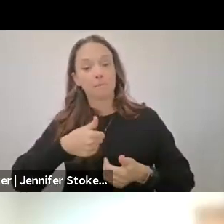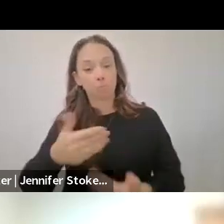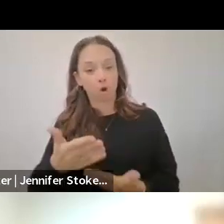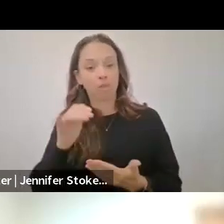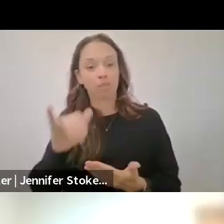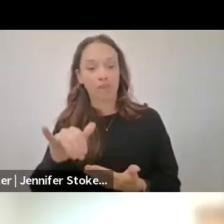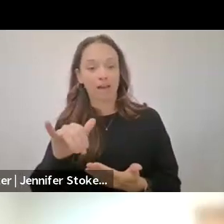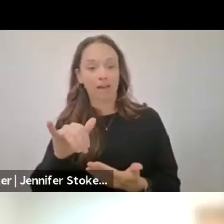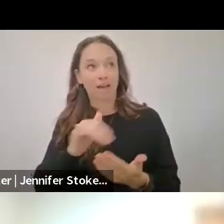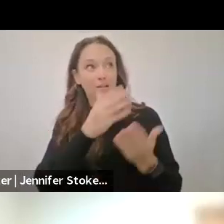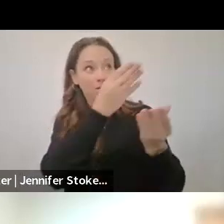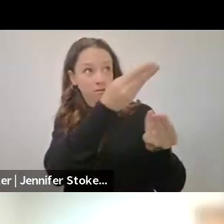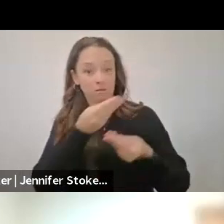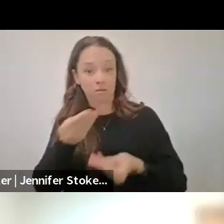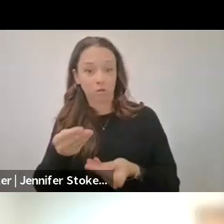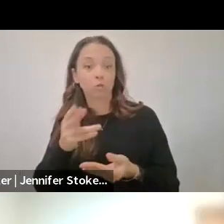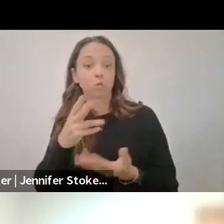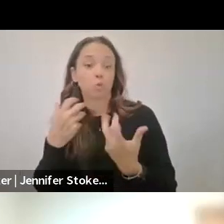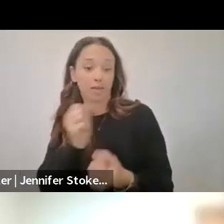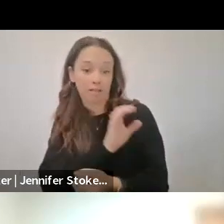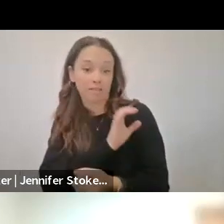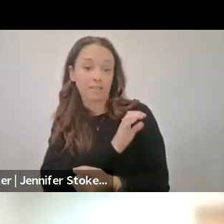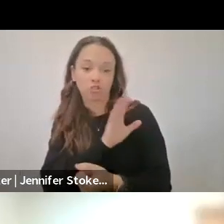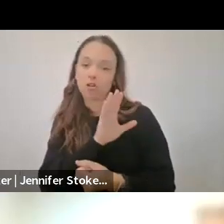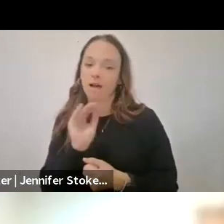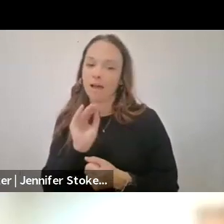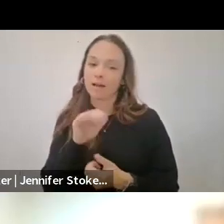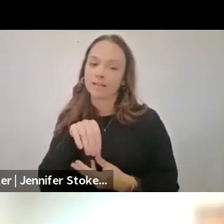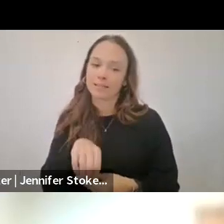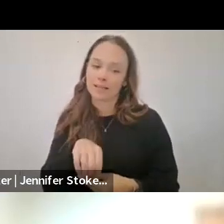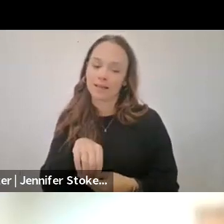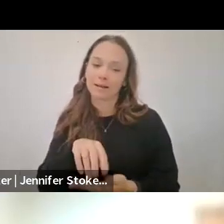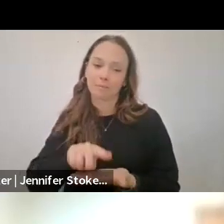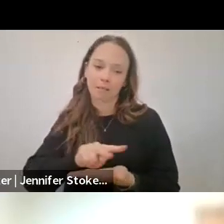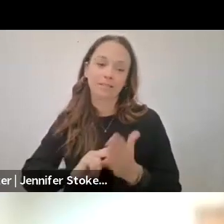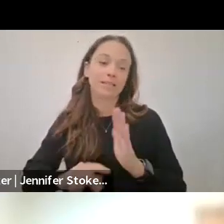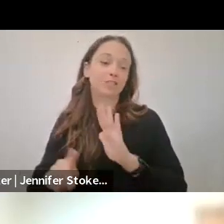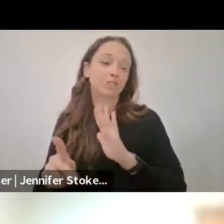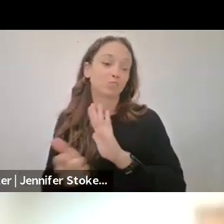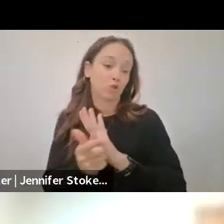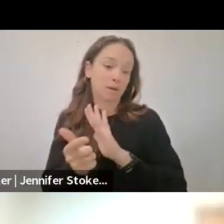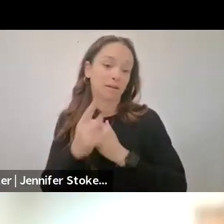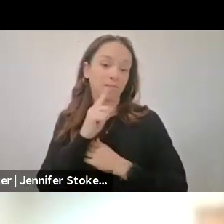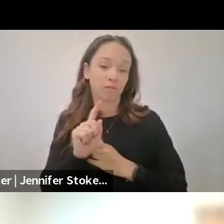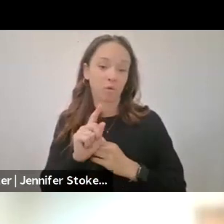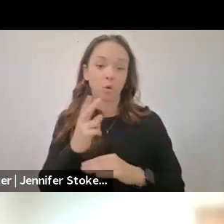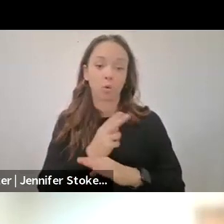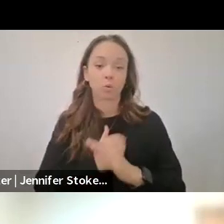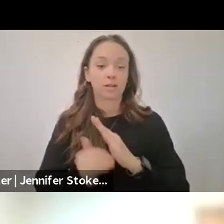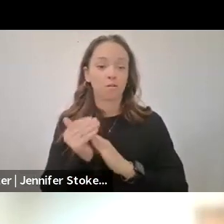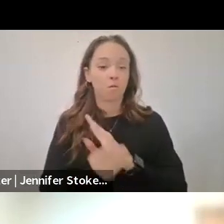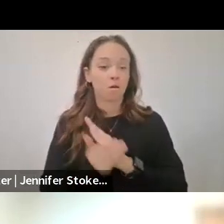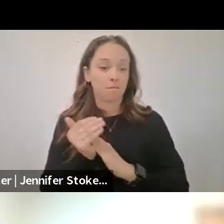center, and we have it in our policy. It is actually prohibited that anybody uses machine translation to do any type